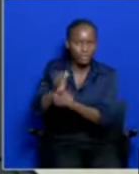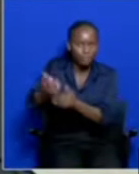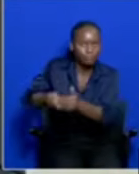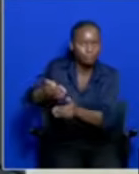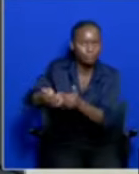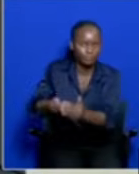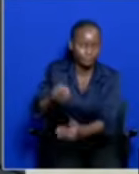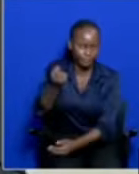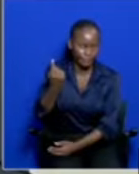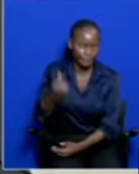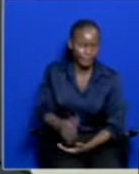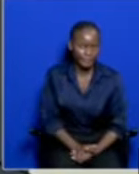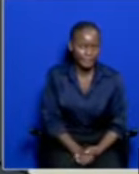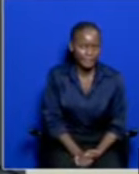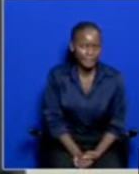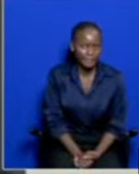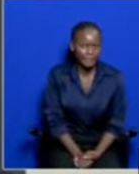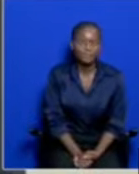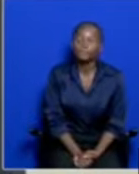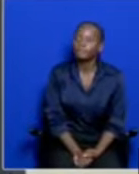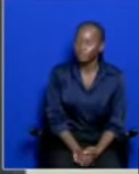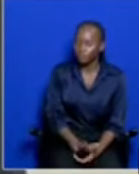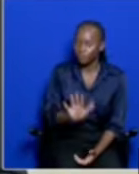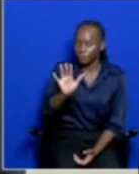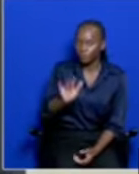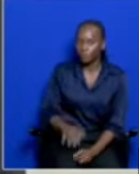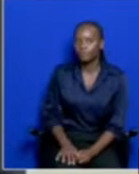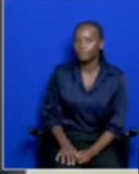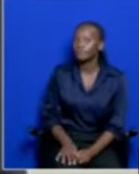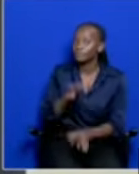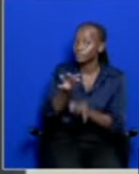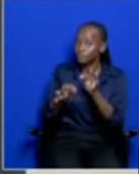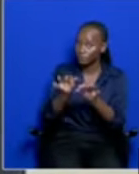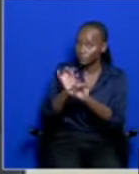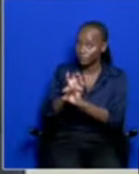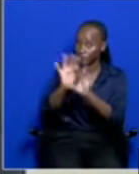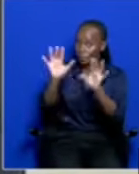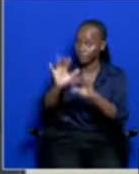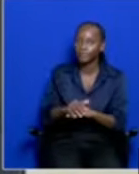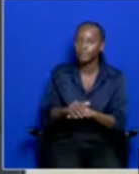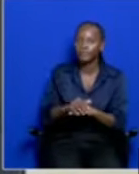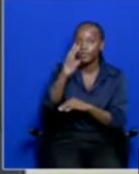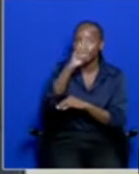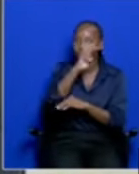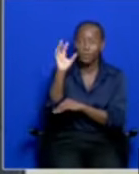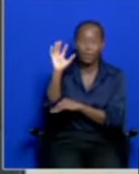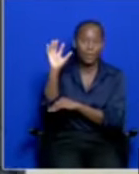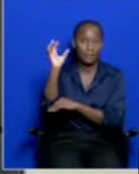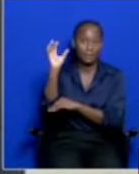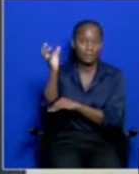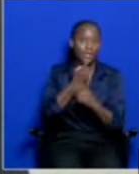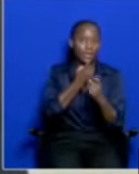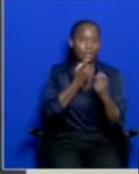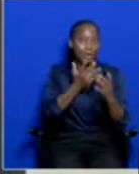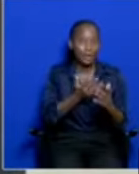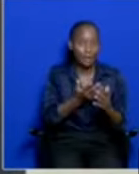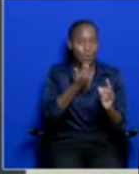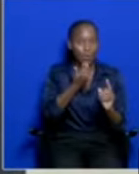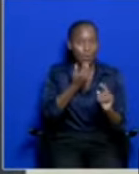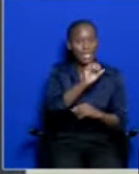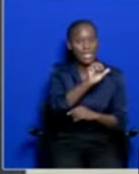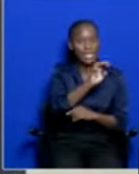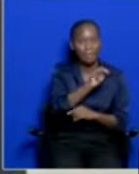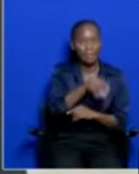Let me clarify the blue light. The complainant, which was EMPD, came to